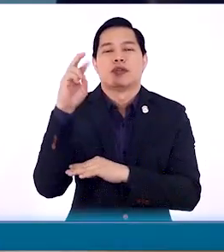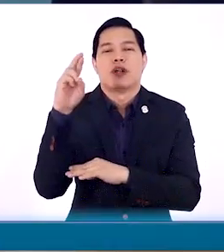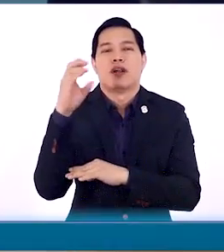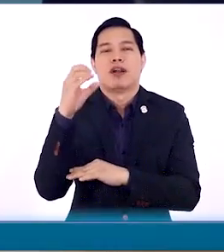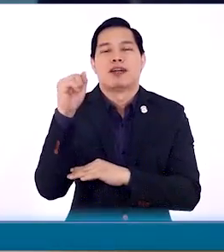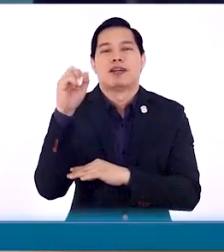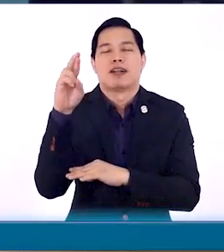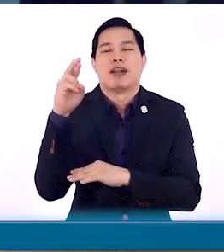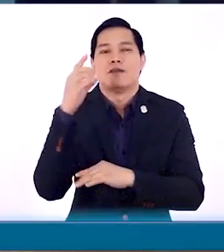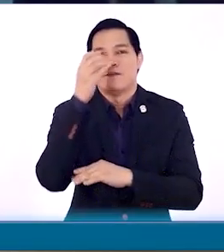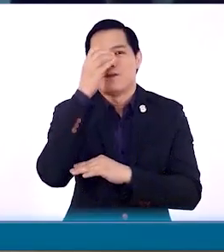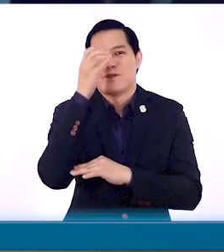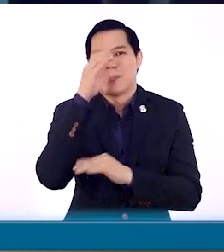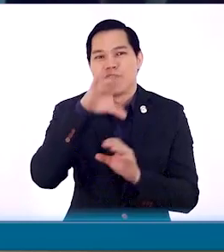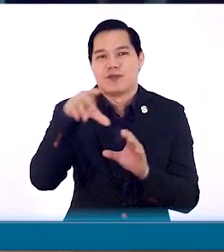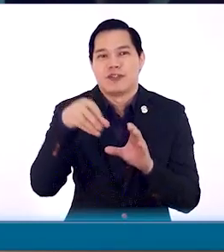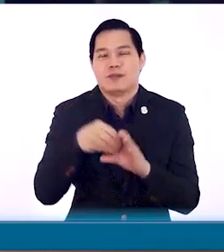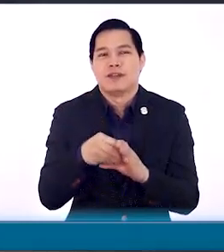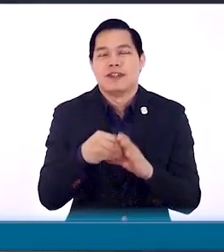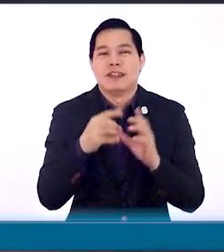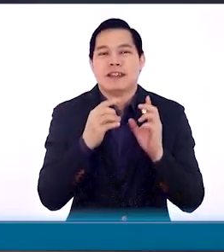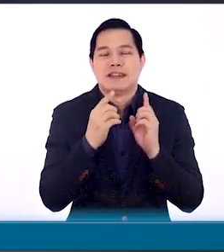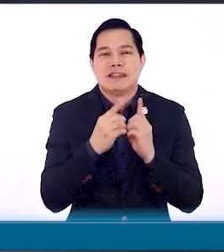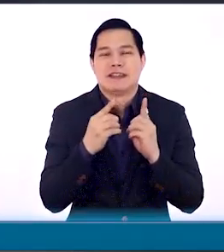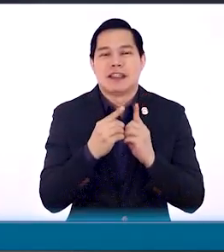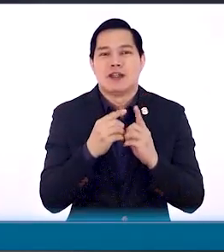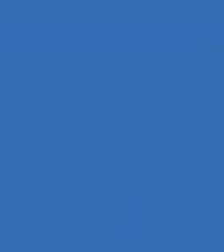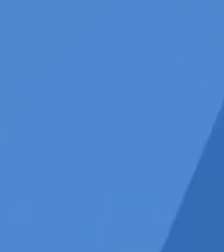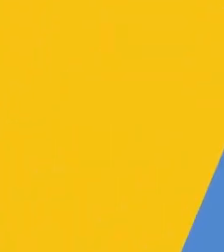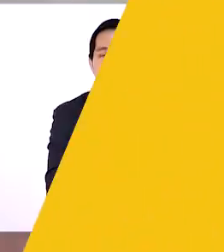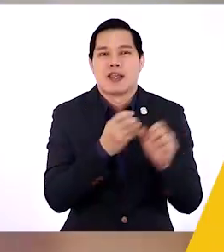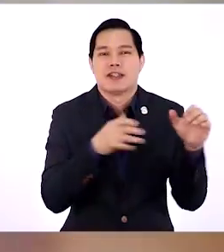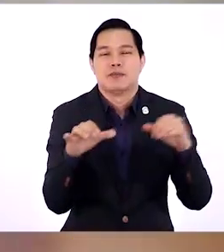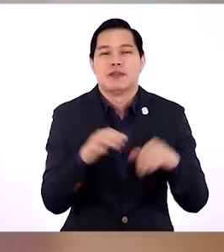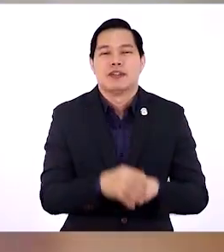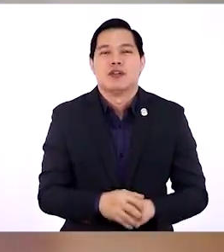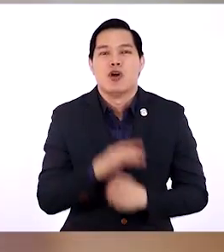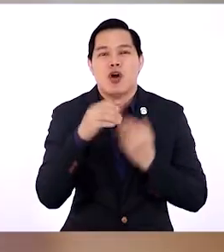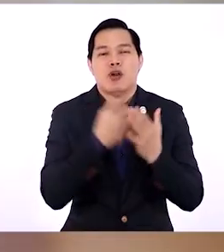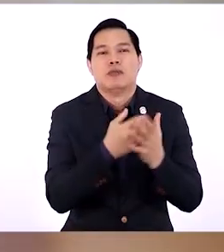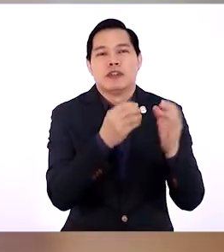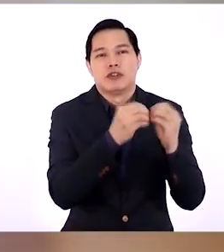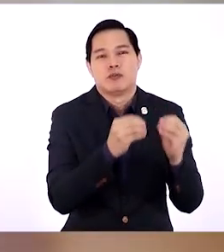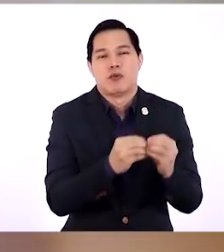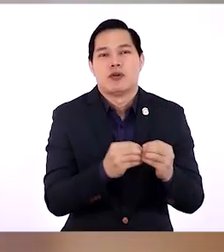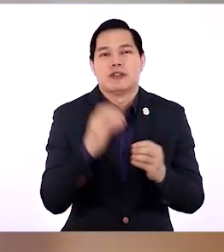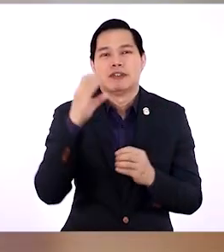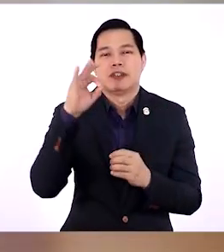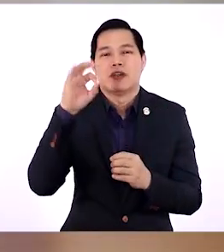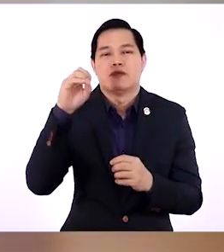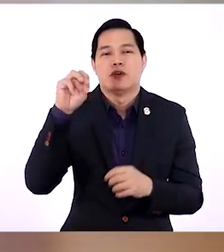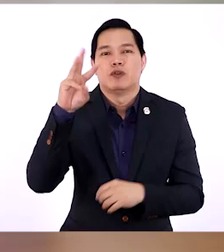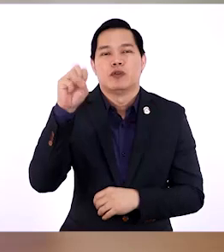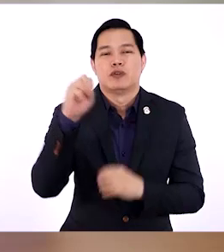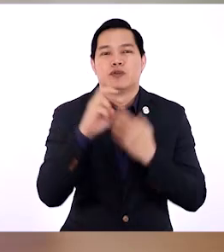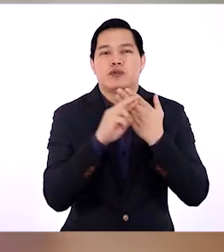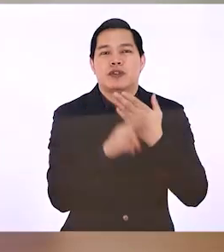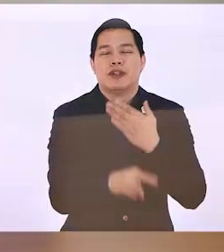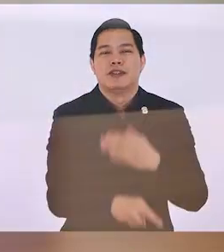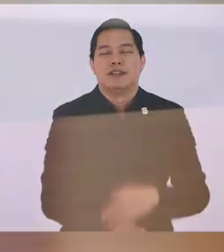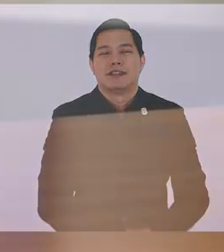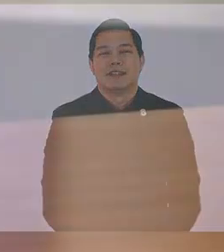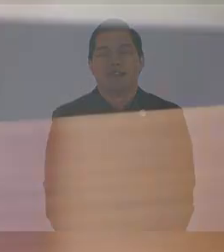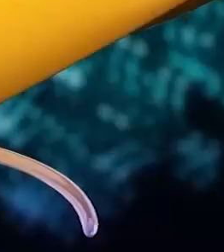Cebu participate in a dessert making activity. All of this and more when CFO News